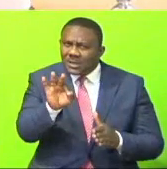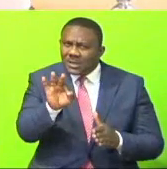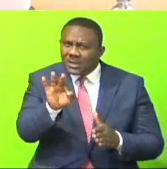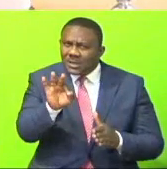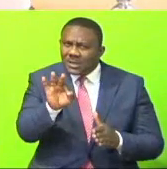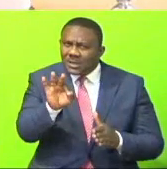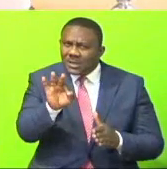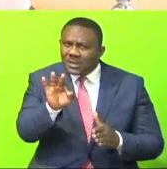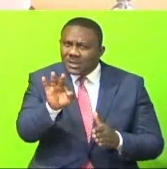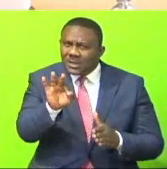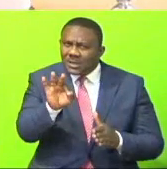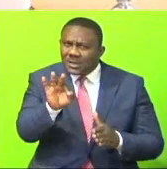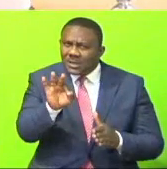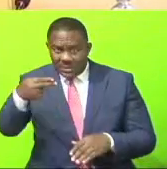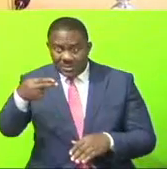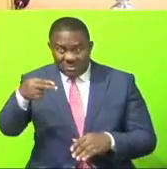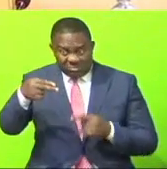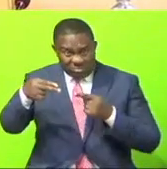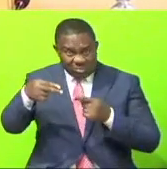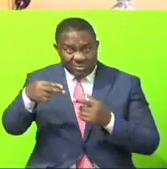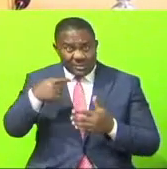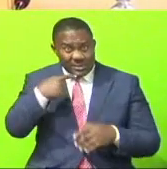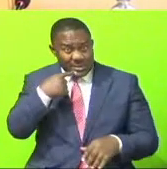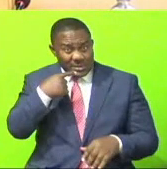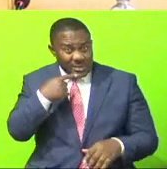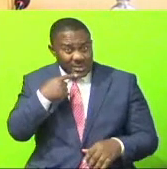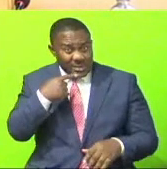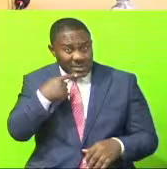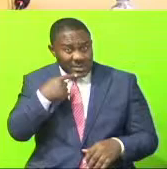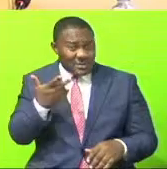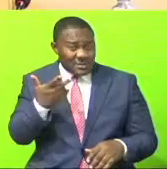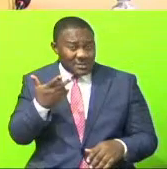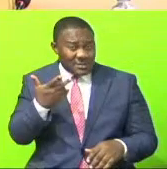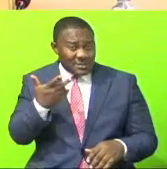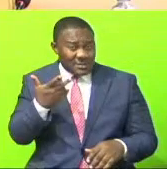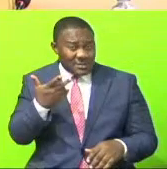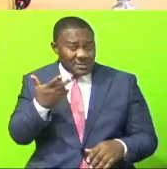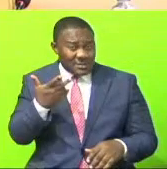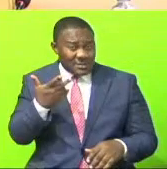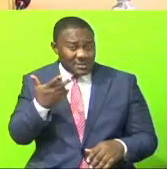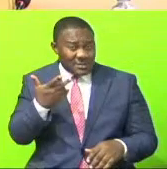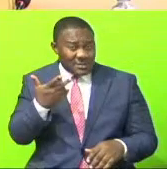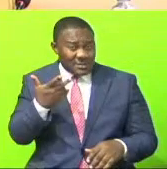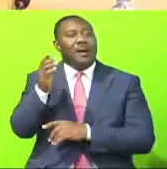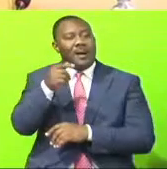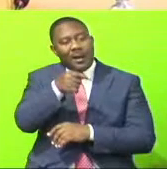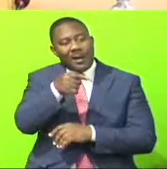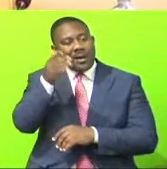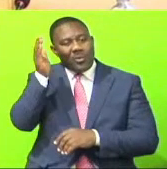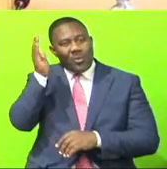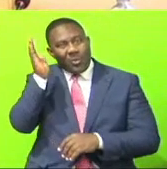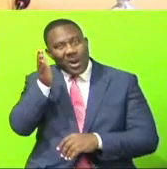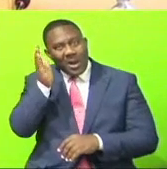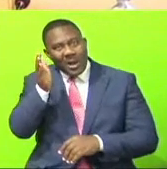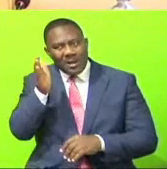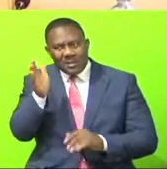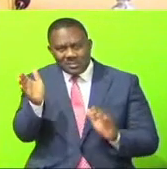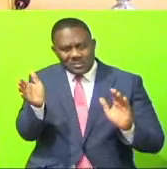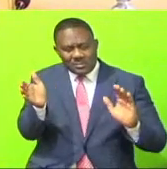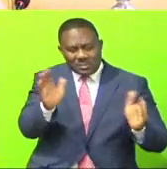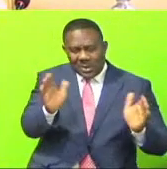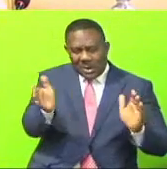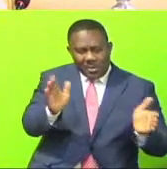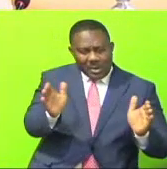and H is saying in relation to the statement made by the